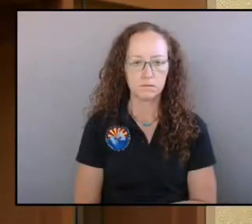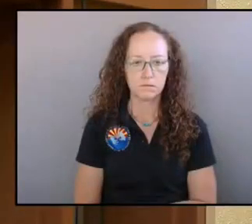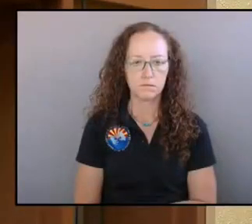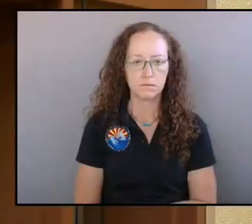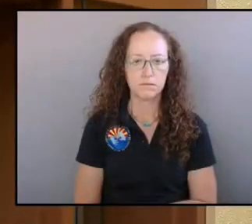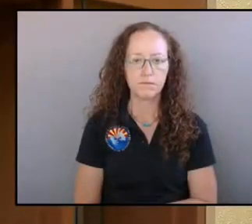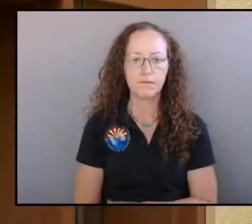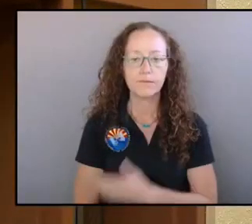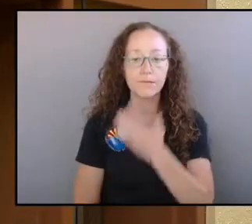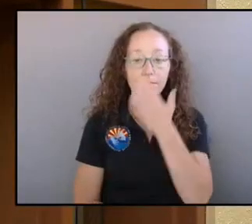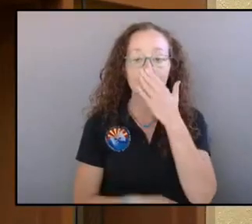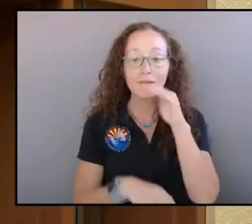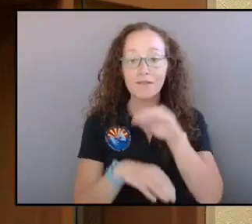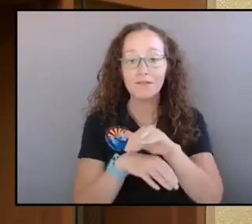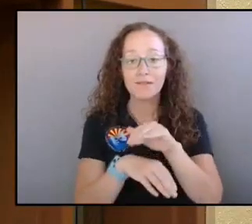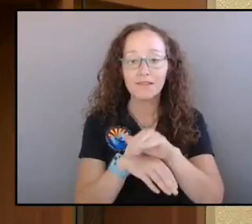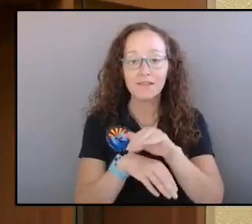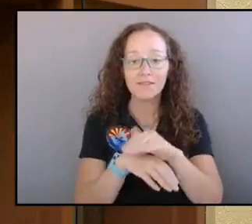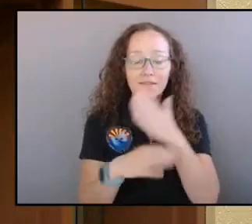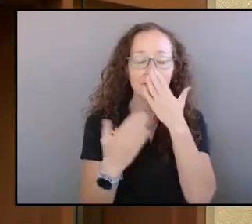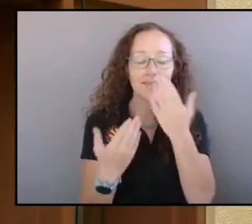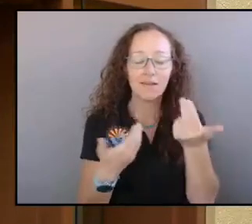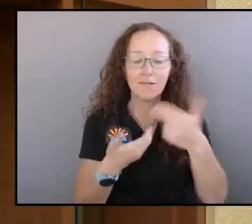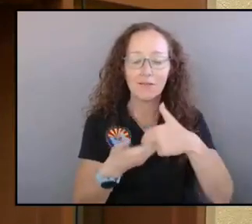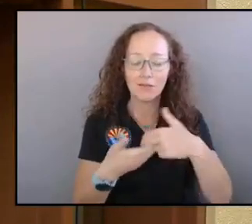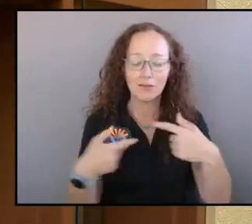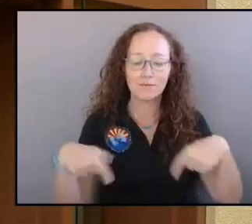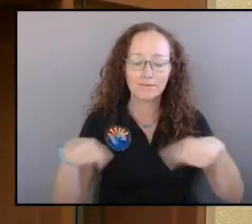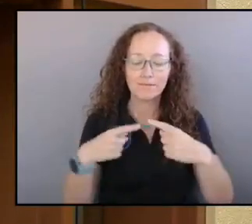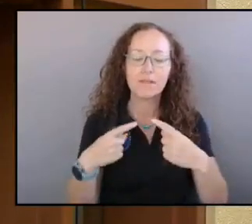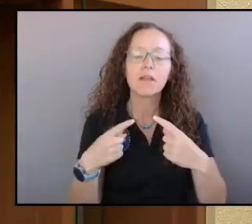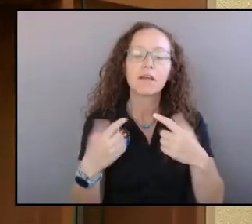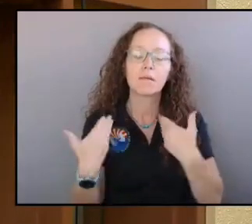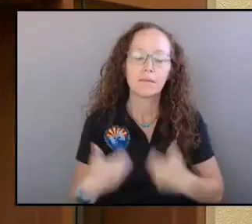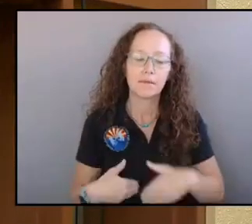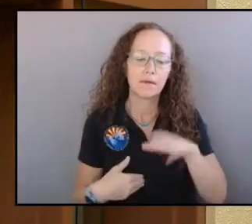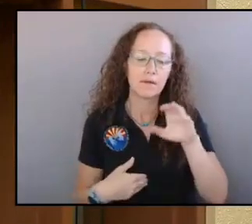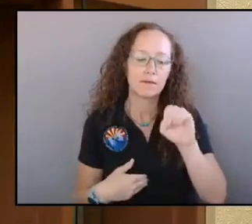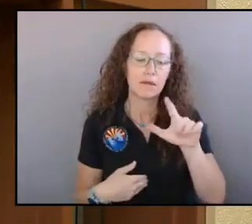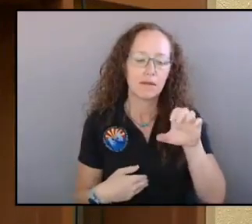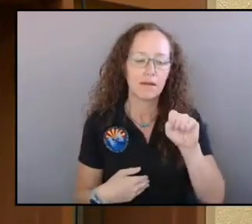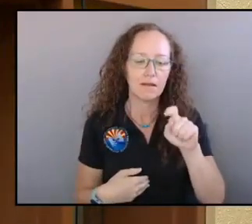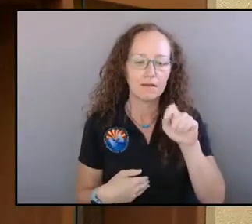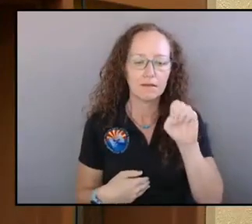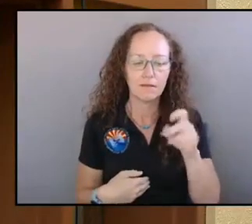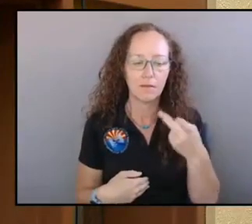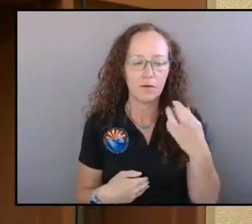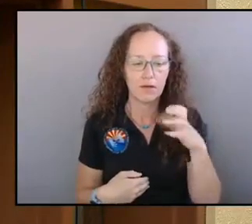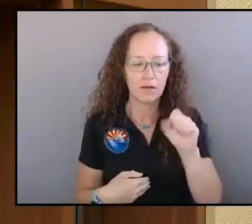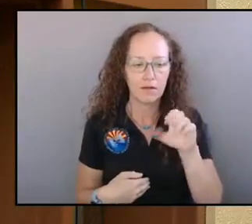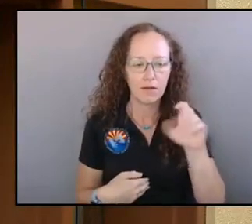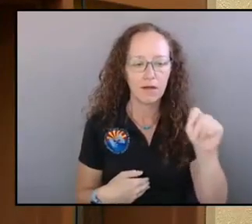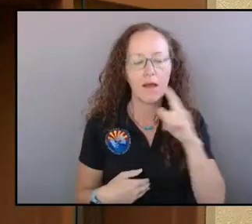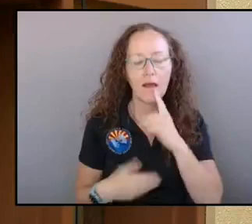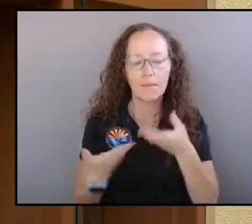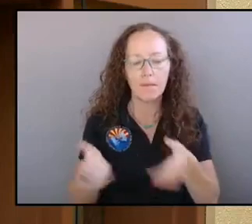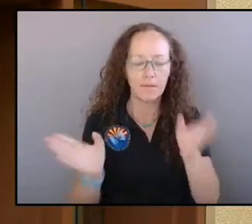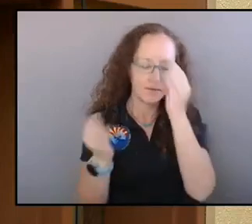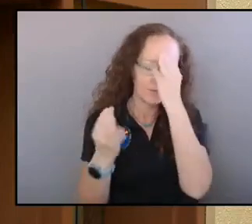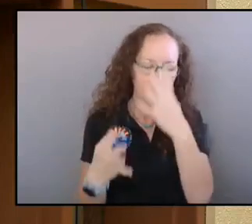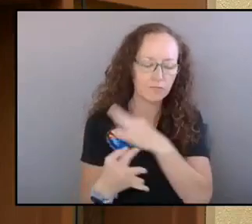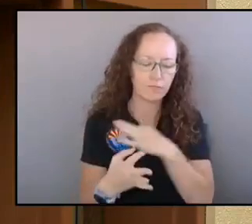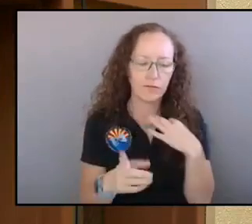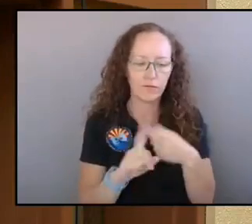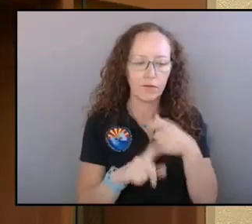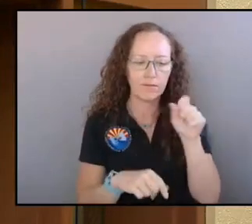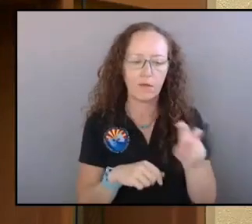Good evening. Thank you for joining us. My name is Celeste Prescott, Public Information Officer with Southwest Incident Management Team 1. This